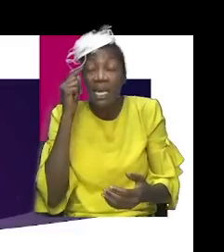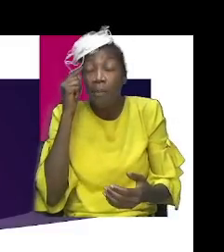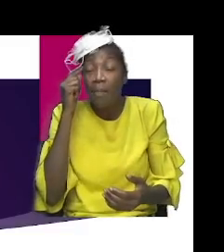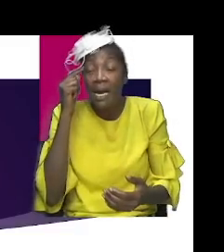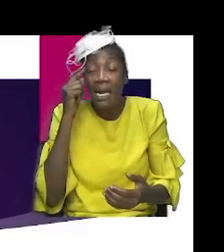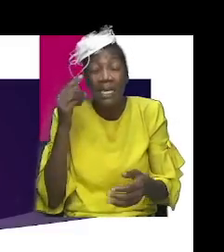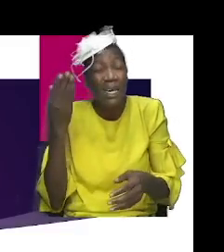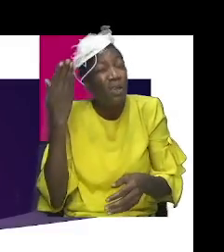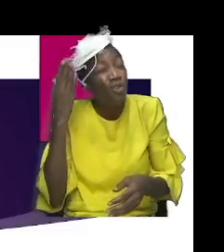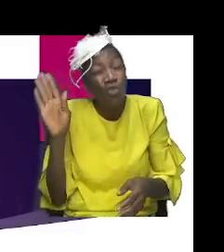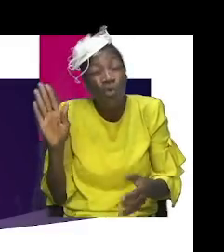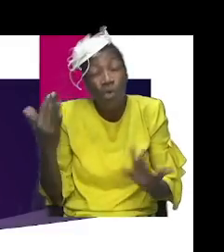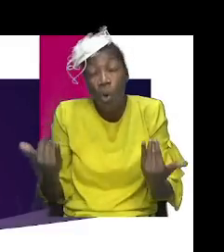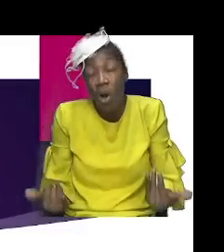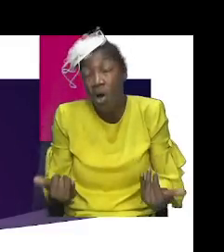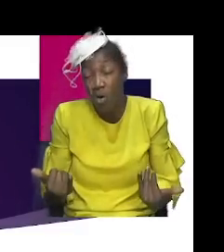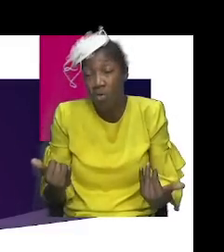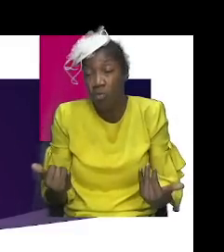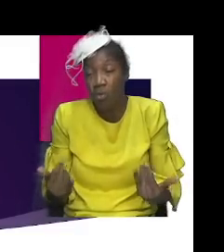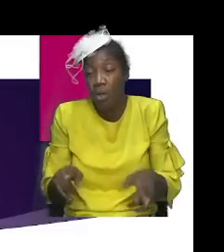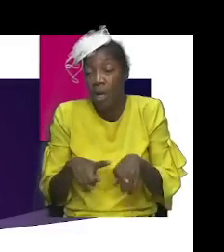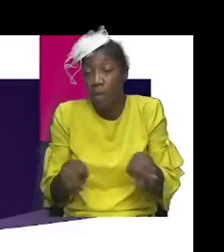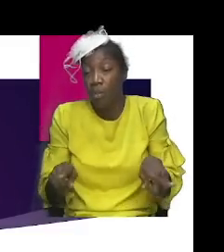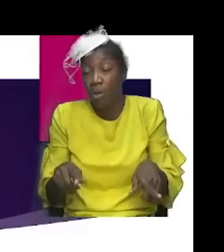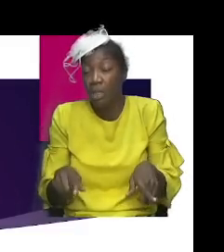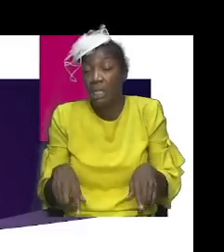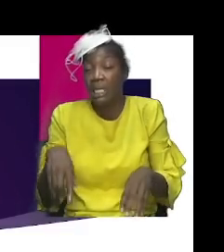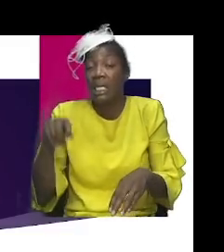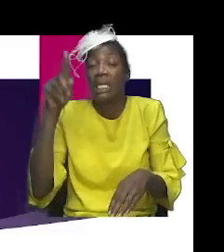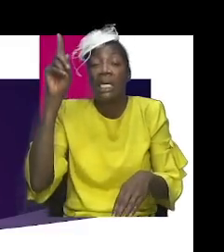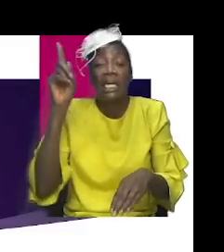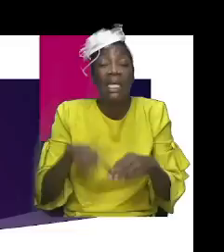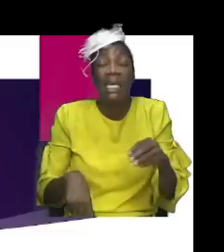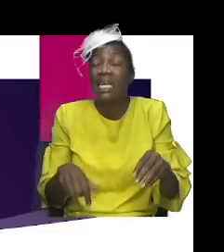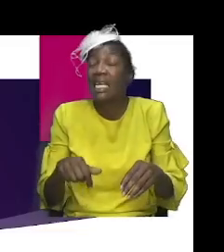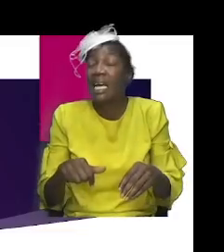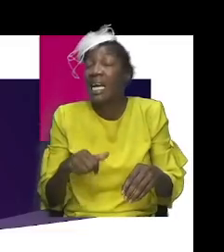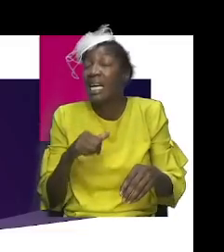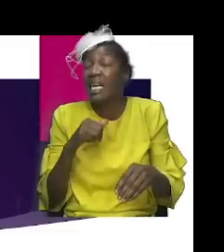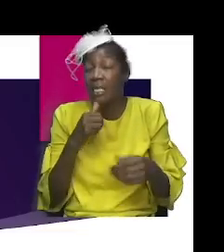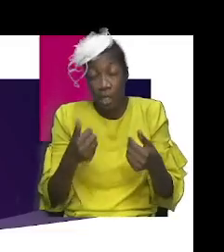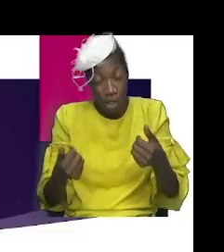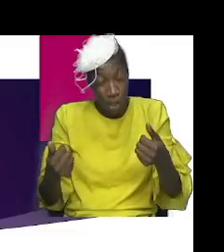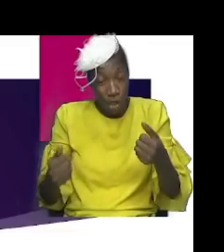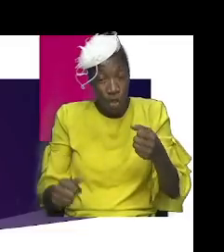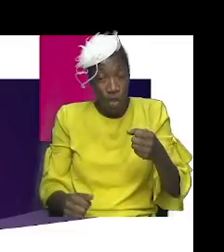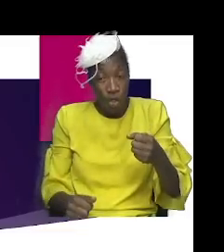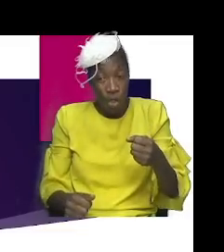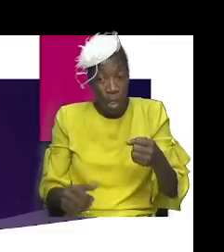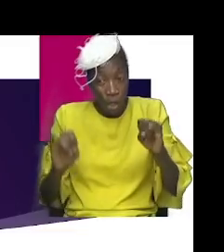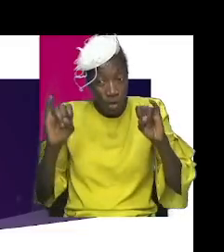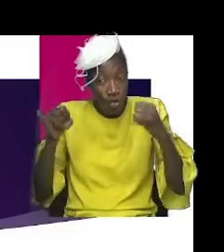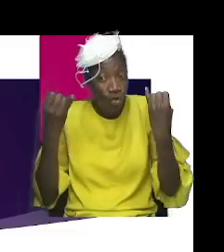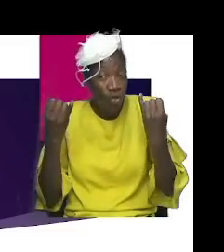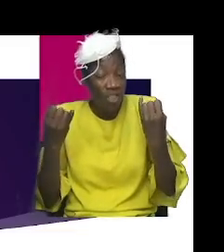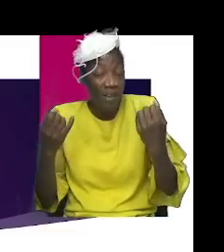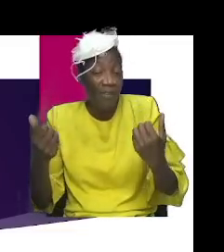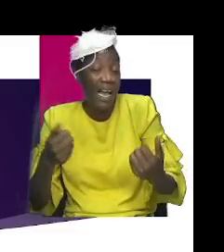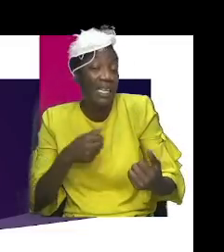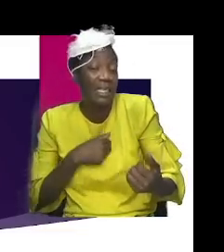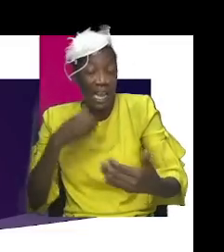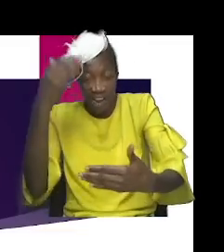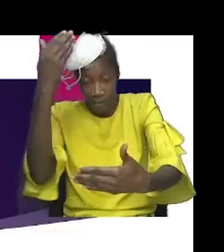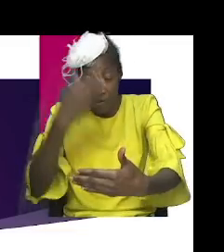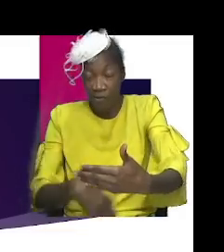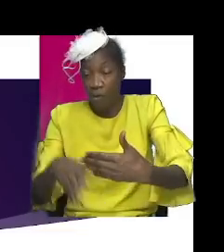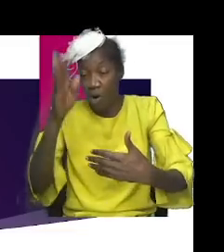happen, I don't know, but I am telling us, we will not be able to justify ourselves before God. And when he opens the book, and when he asks